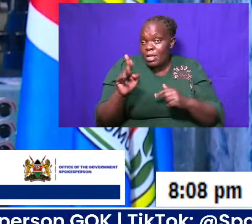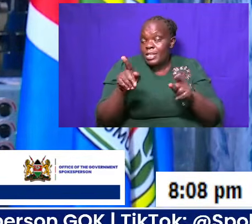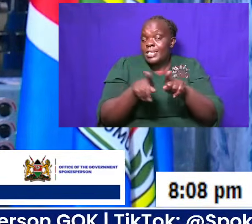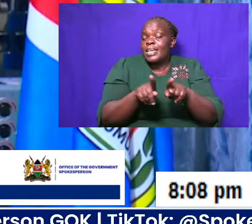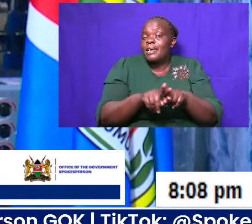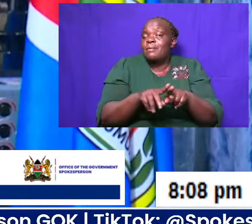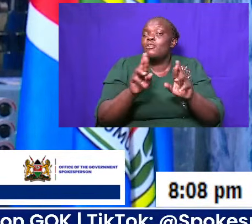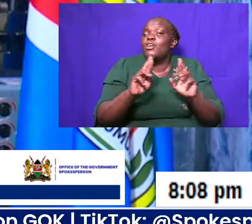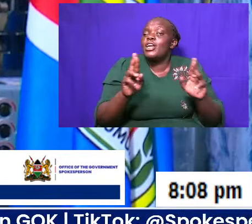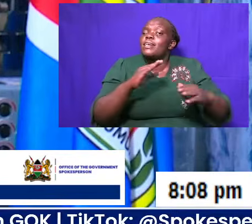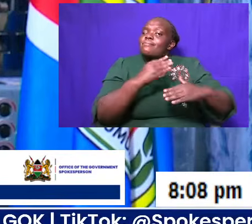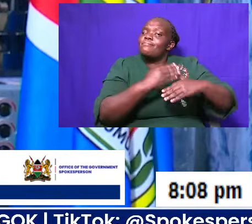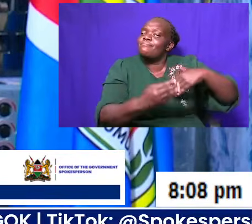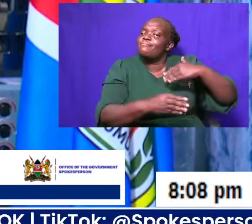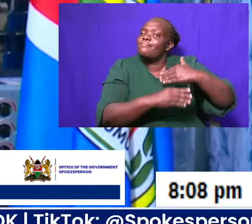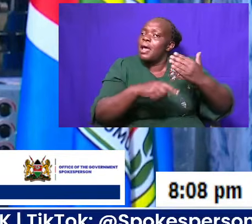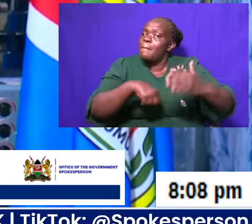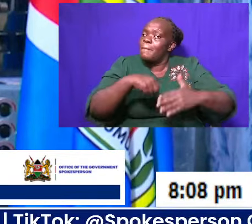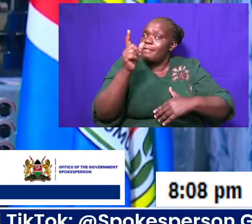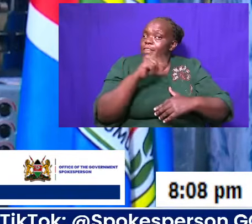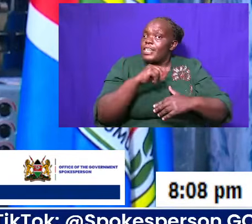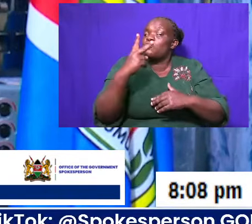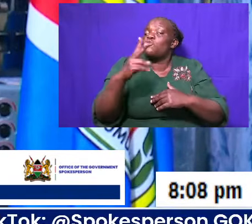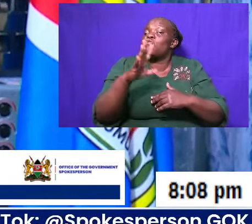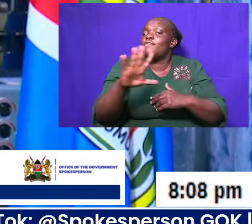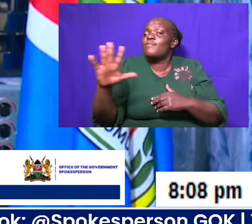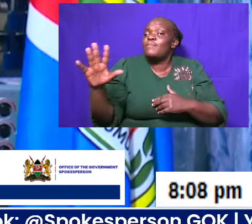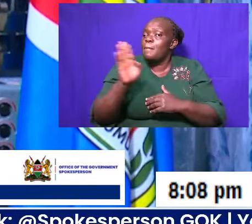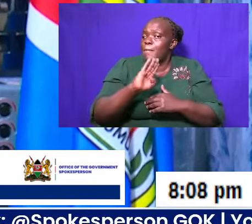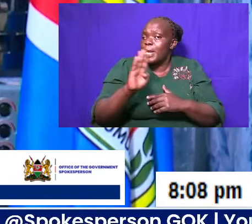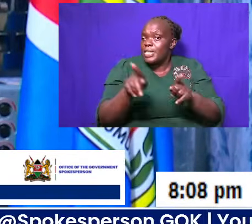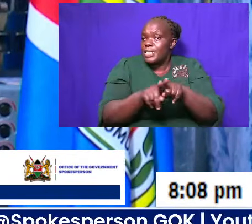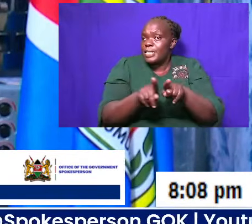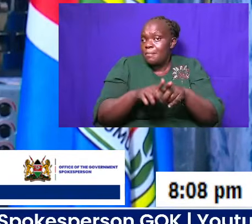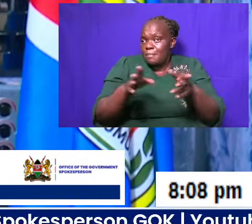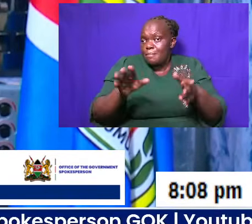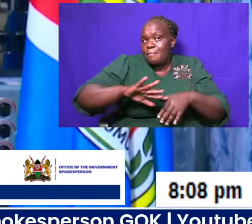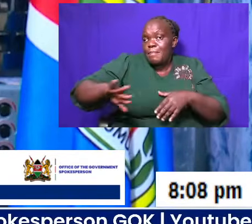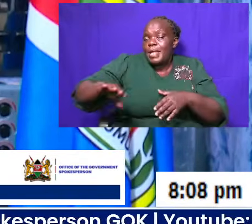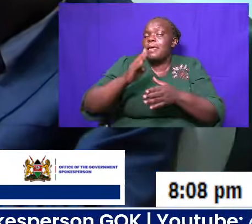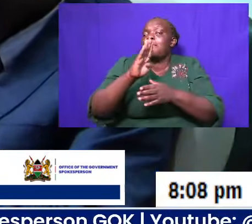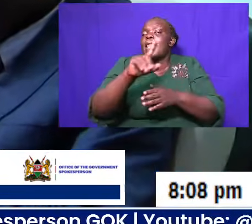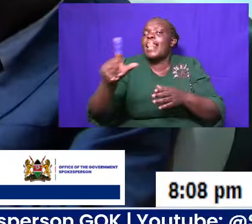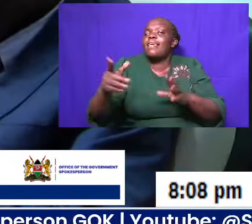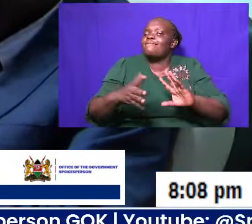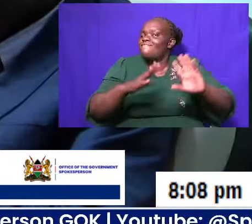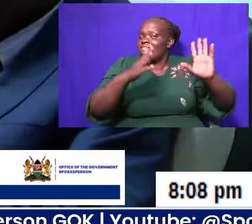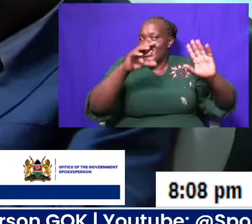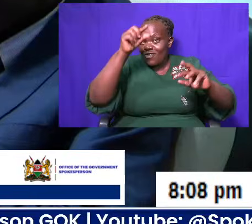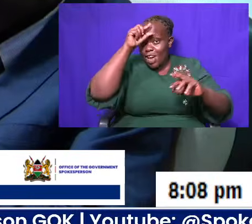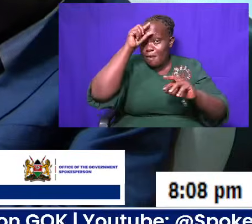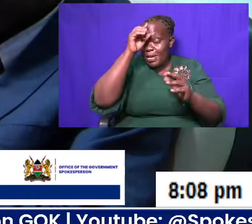already paid to contractors out of the 255 billion ambayo ilikuwa pending bills. Tupigie serikali hapa makofi kwa sababu ni sana